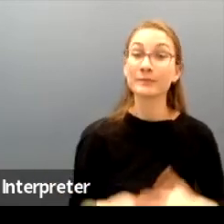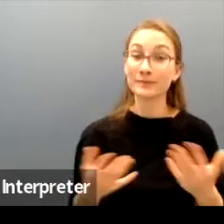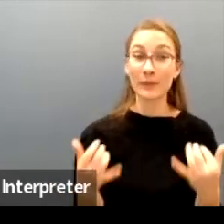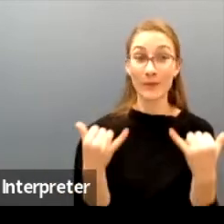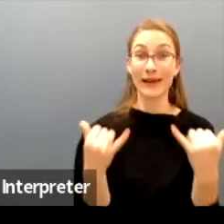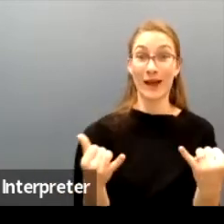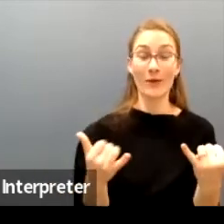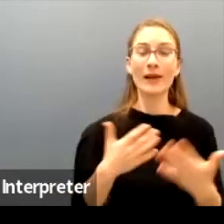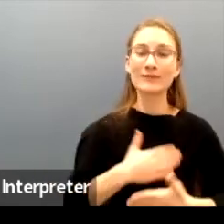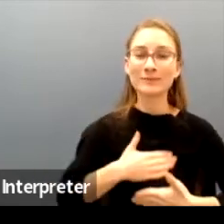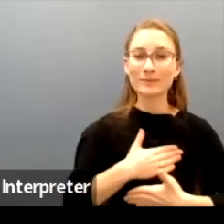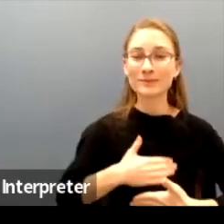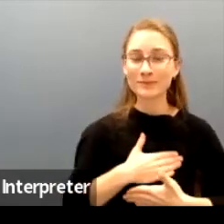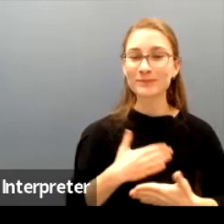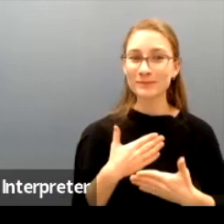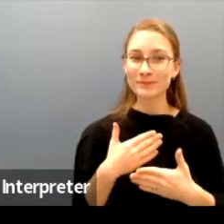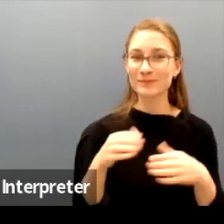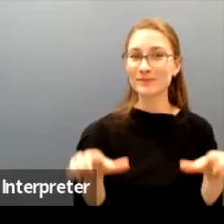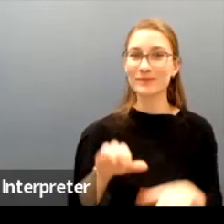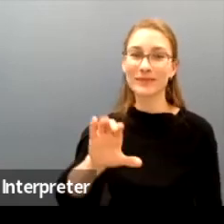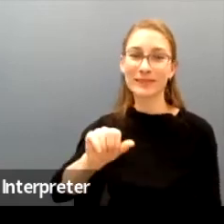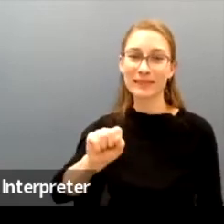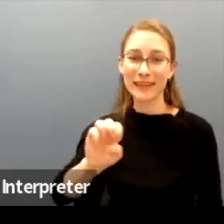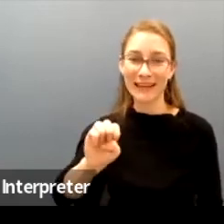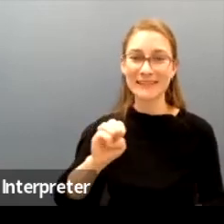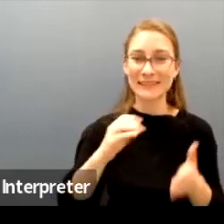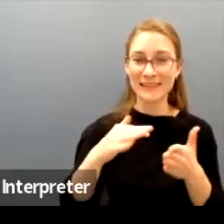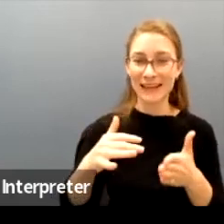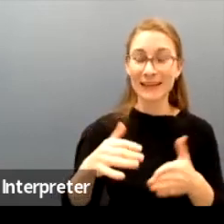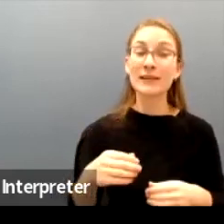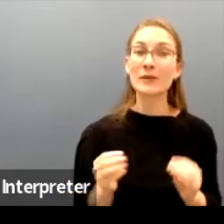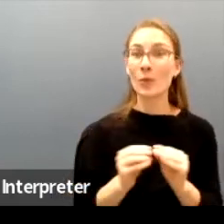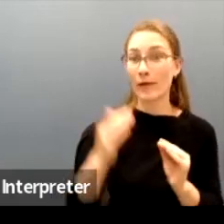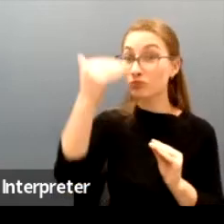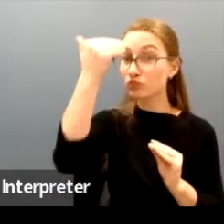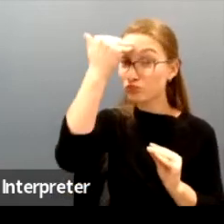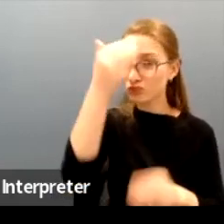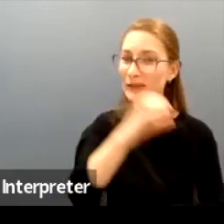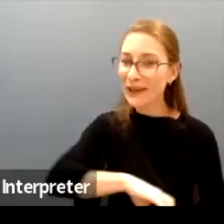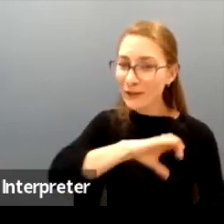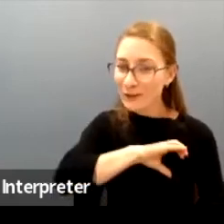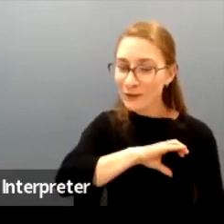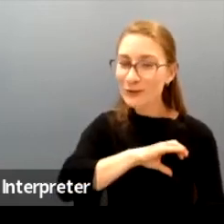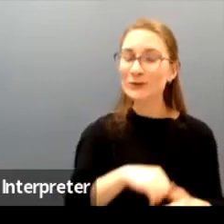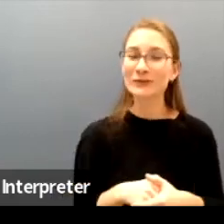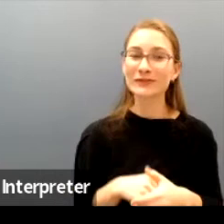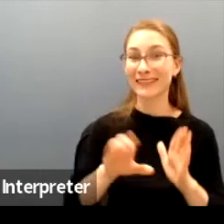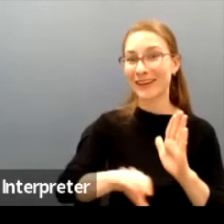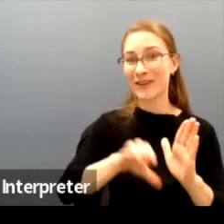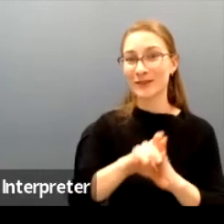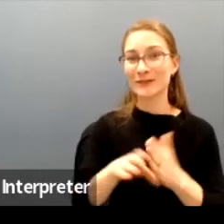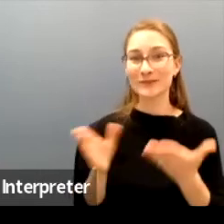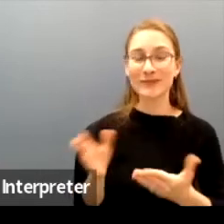trying to do it based on very familiar, I guess, characters or TV characters. So I have Joey